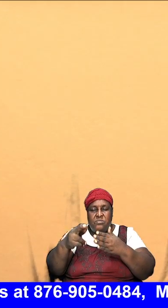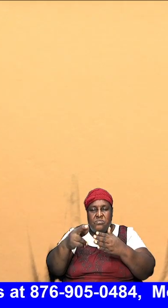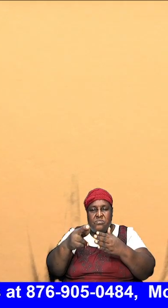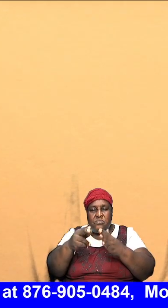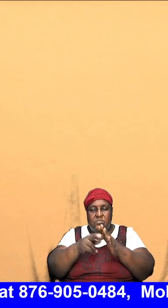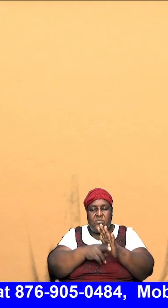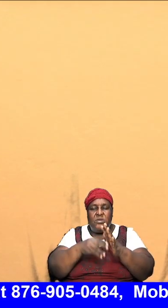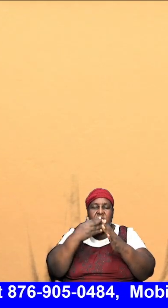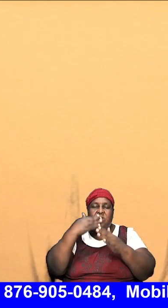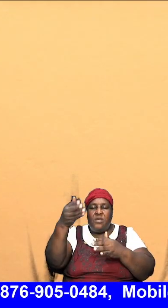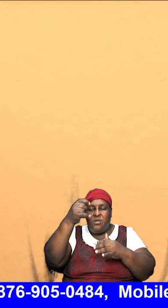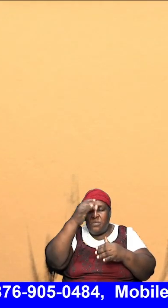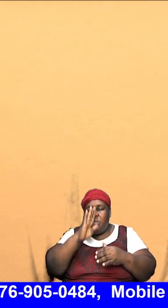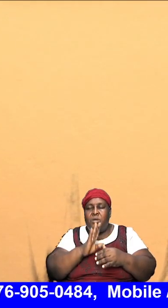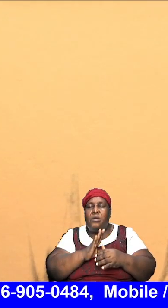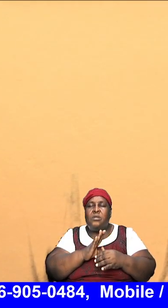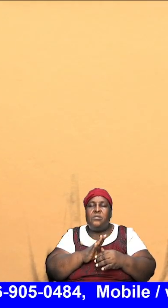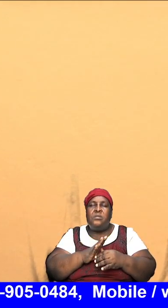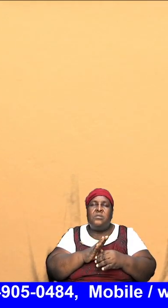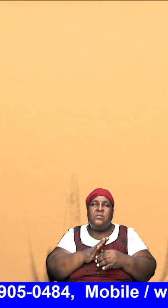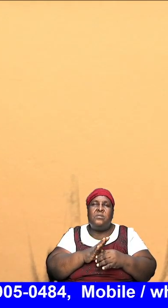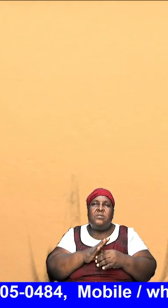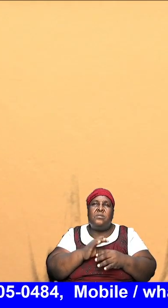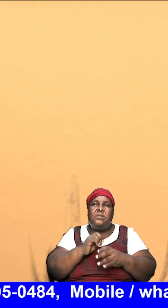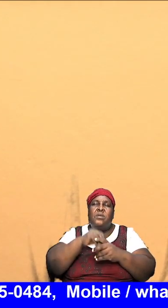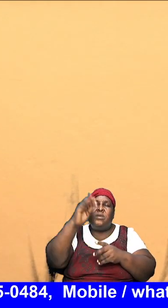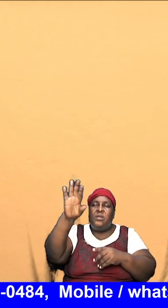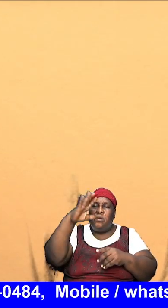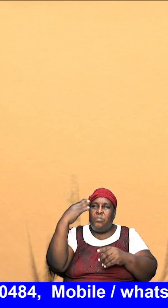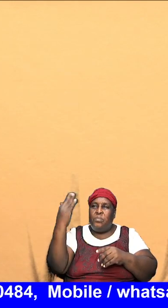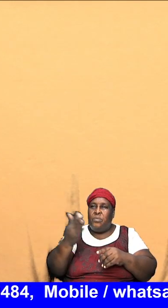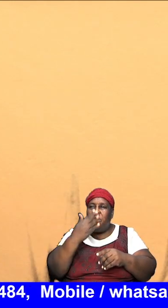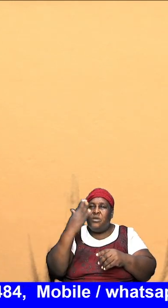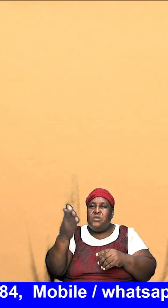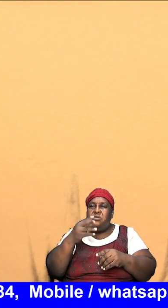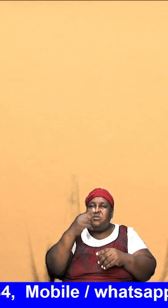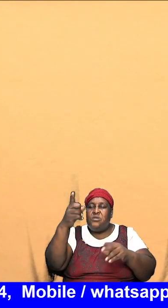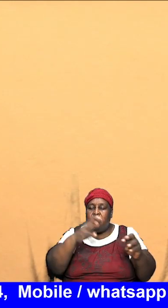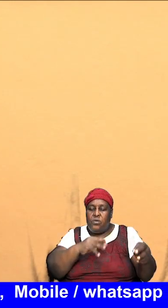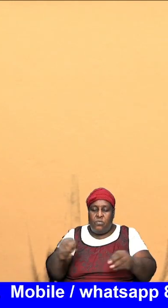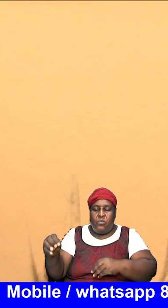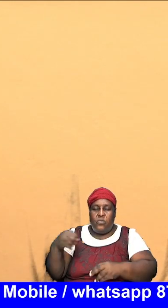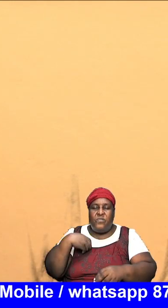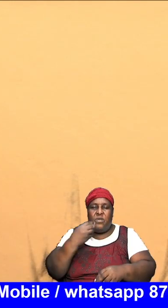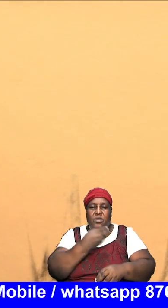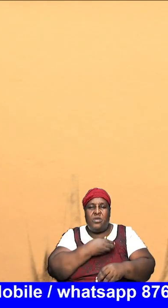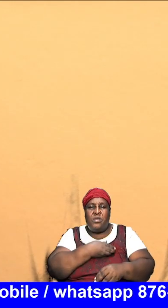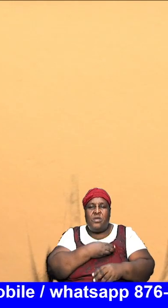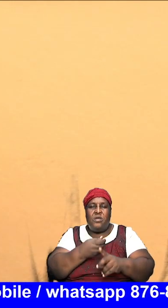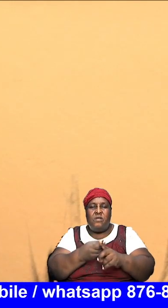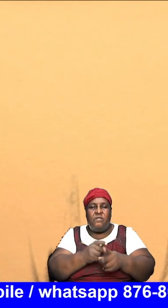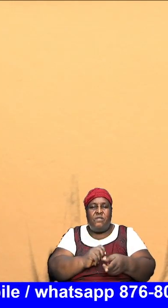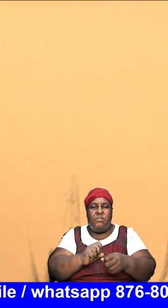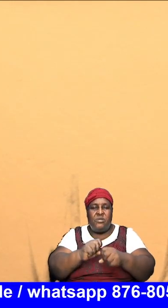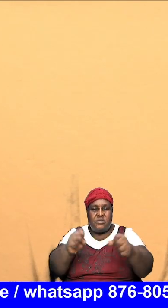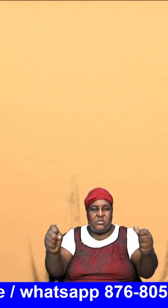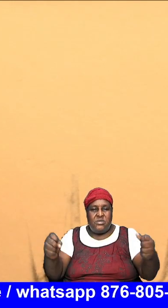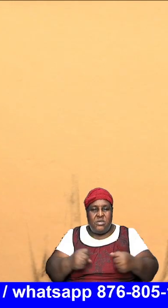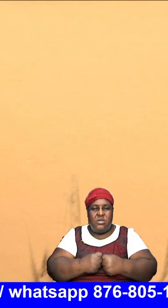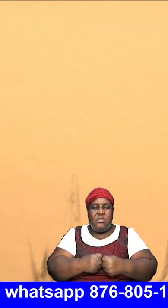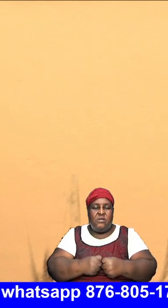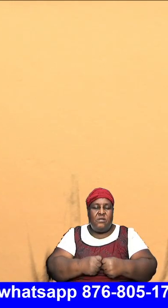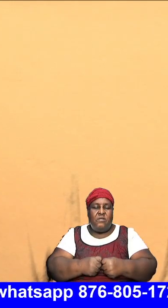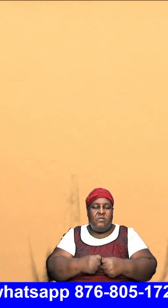We thank you, God, that in your presence, God, you have moved us from a state of being